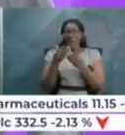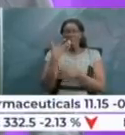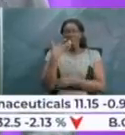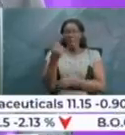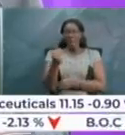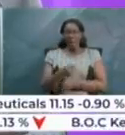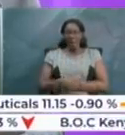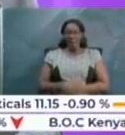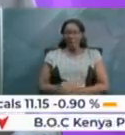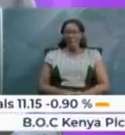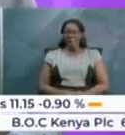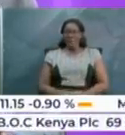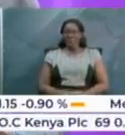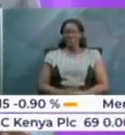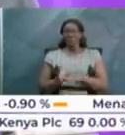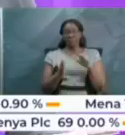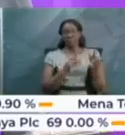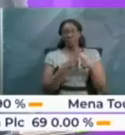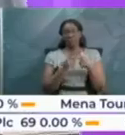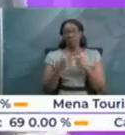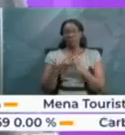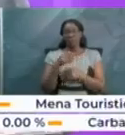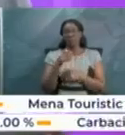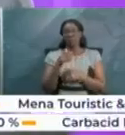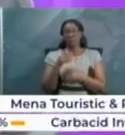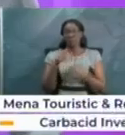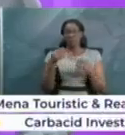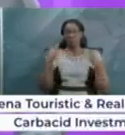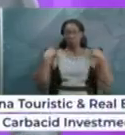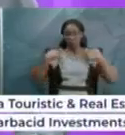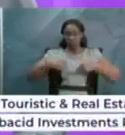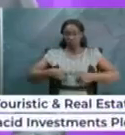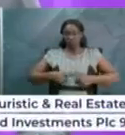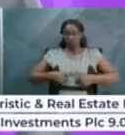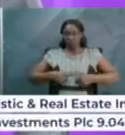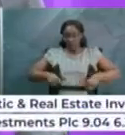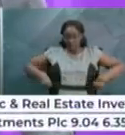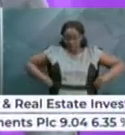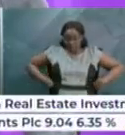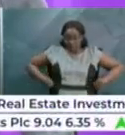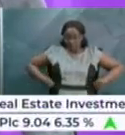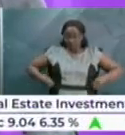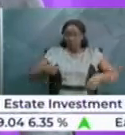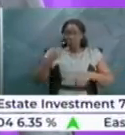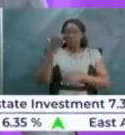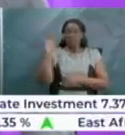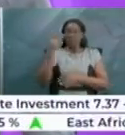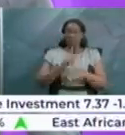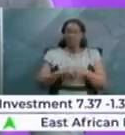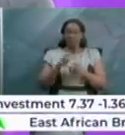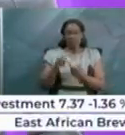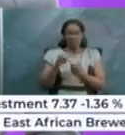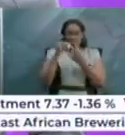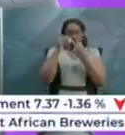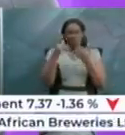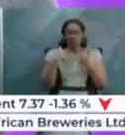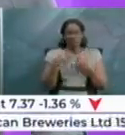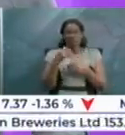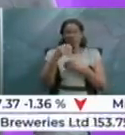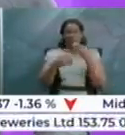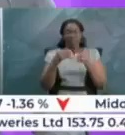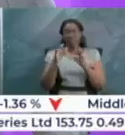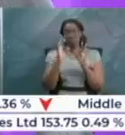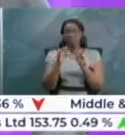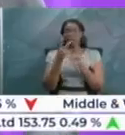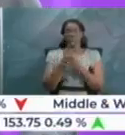Kenya shillings. Yes. Then there's the tailor apron, which I think we saw last time also is very unique design, unique material.